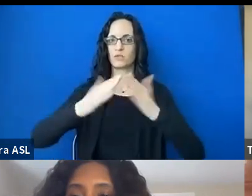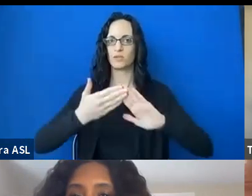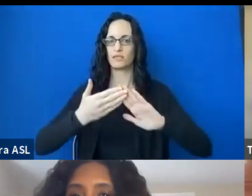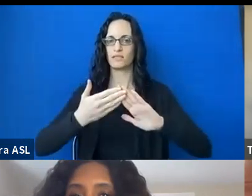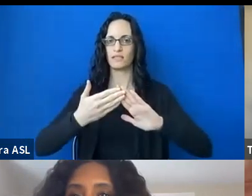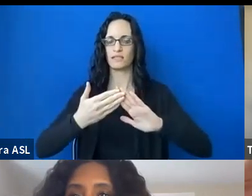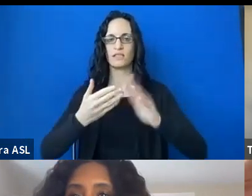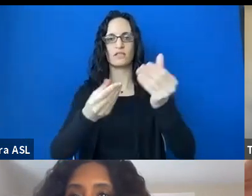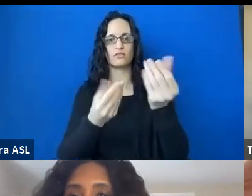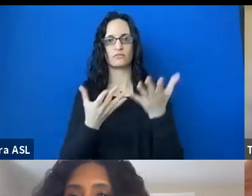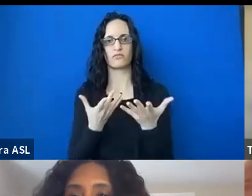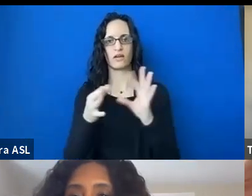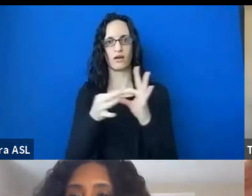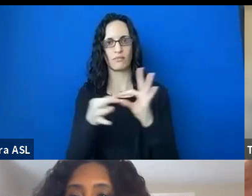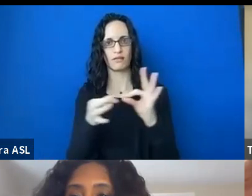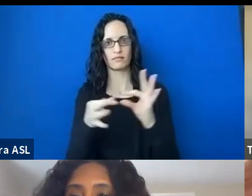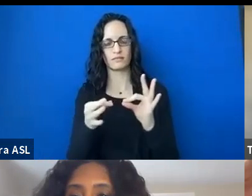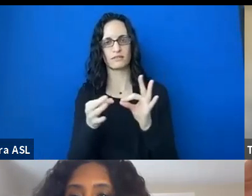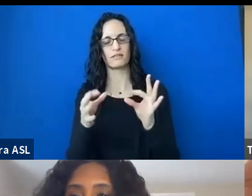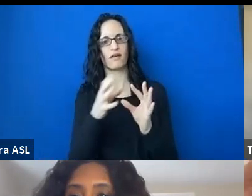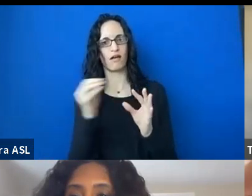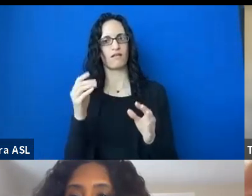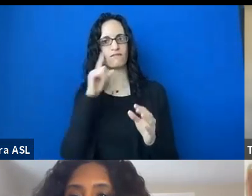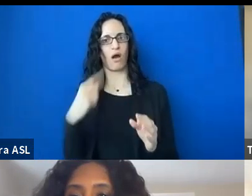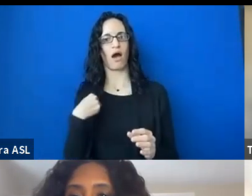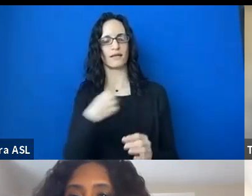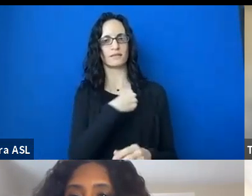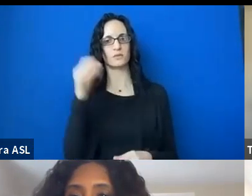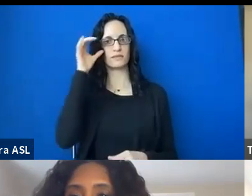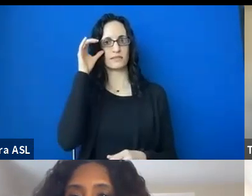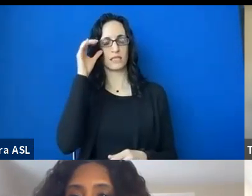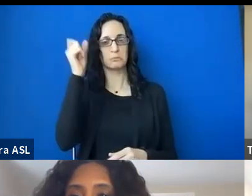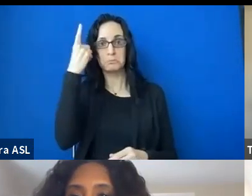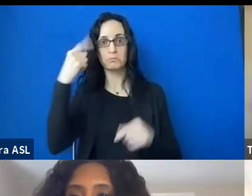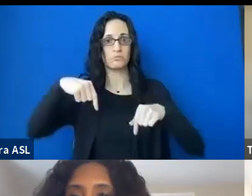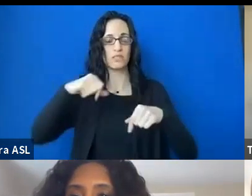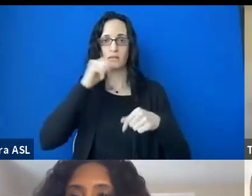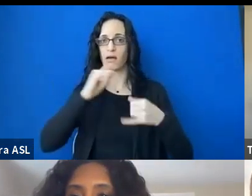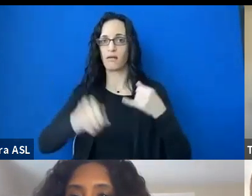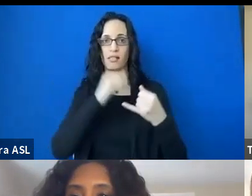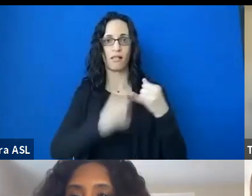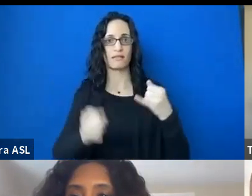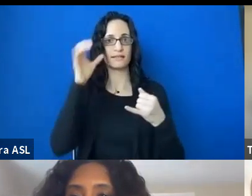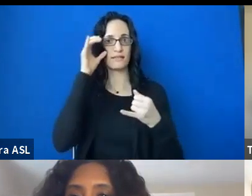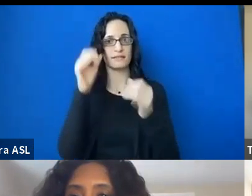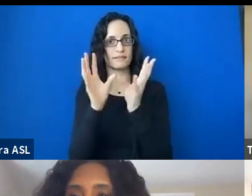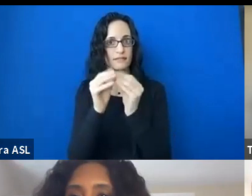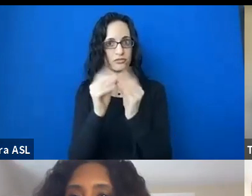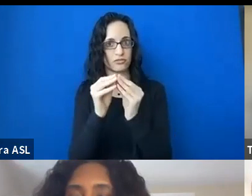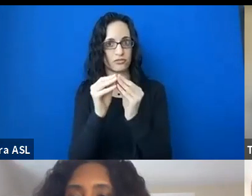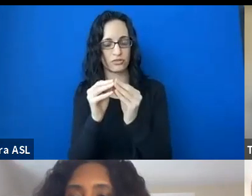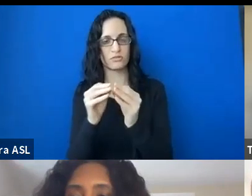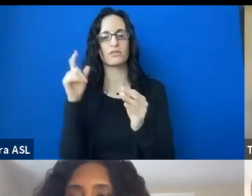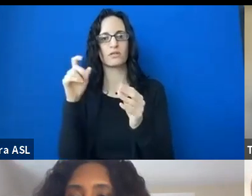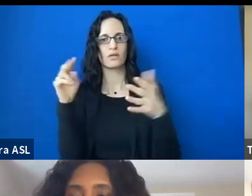to be heard on this issue. And this will not be the last time. We have scheduled out, you should